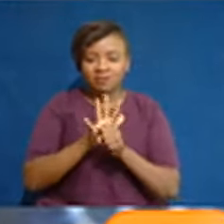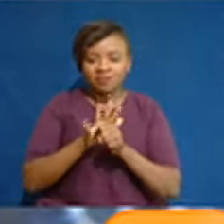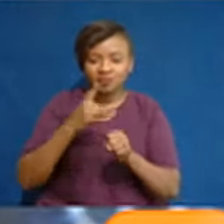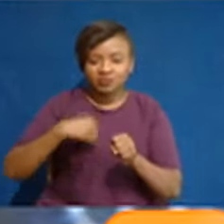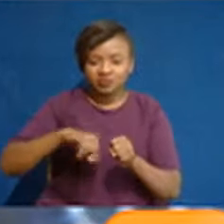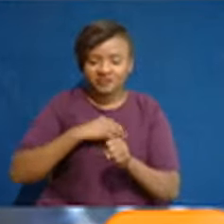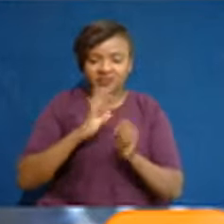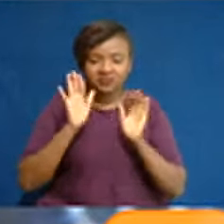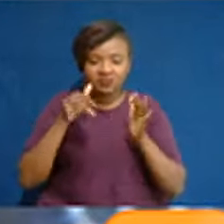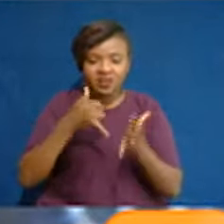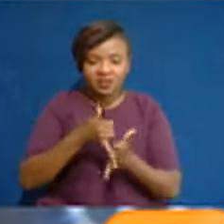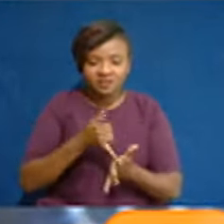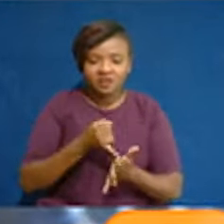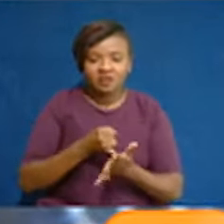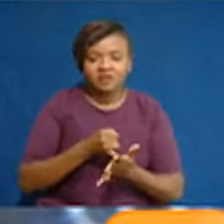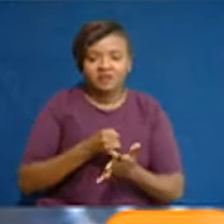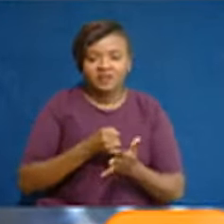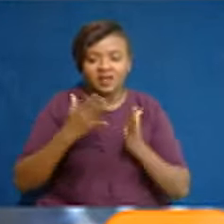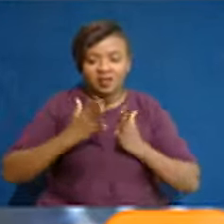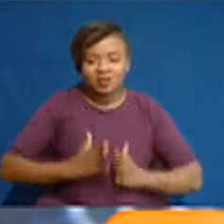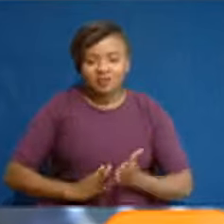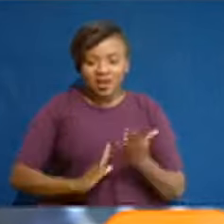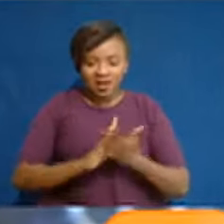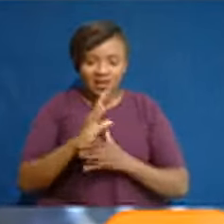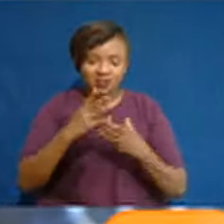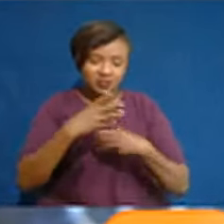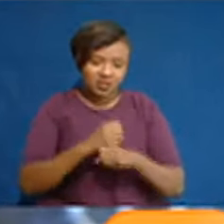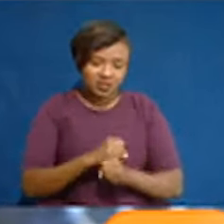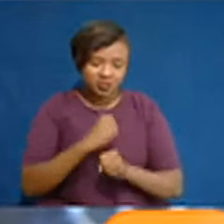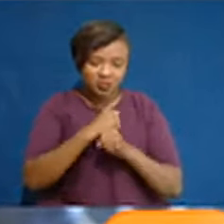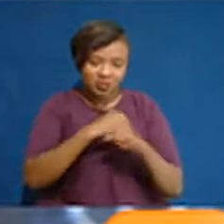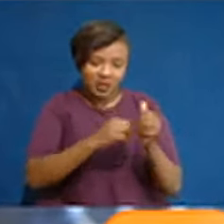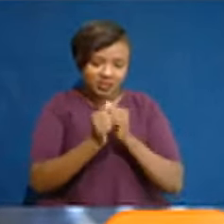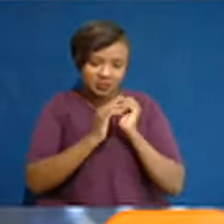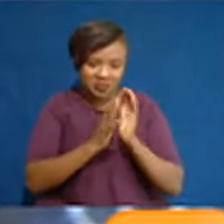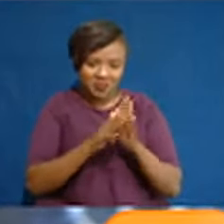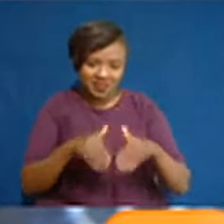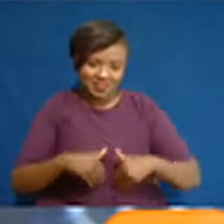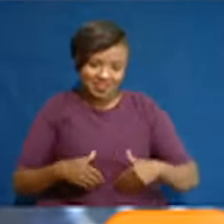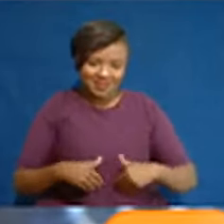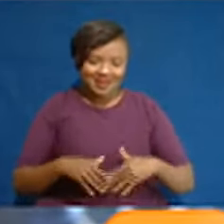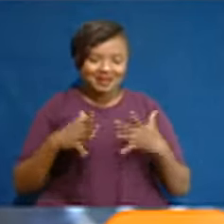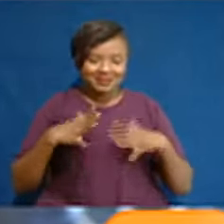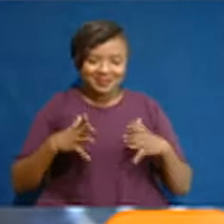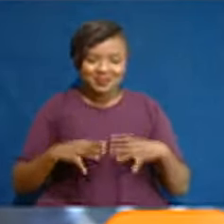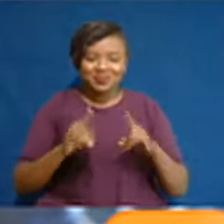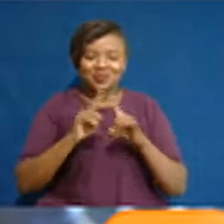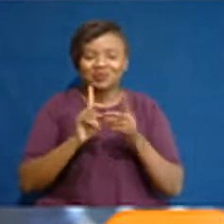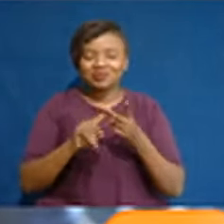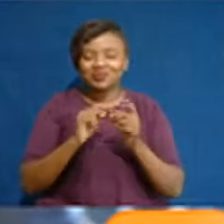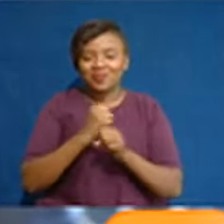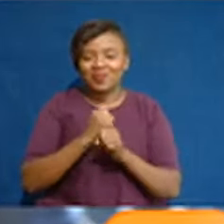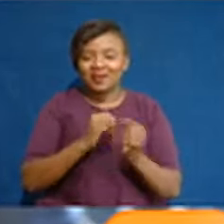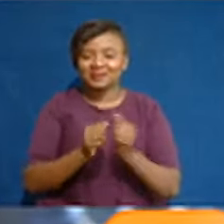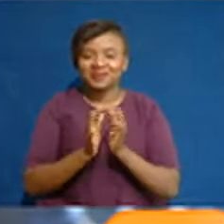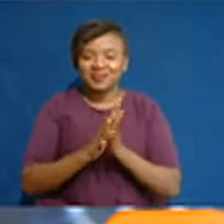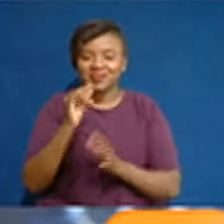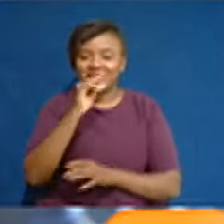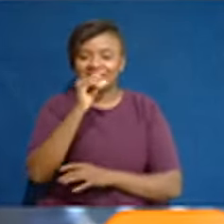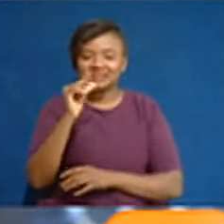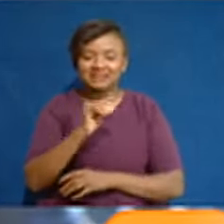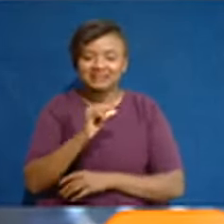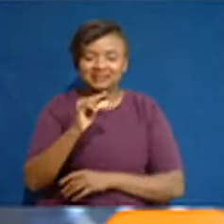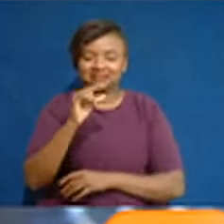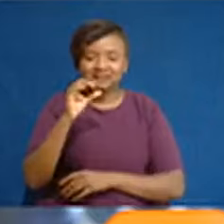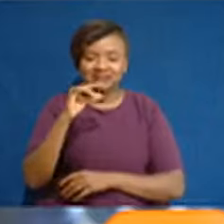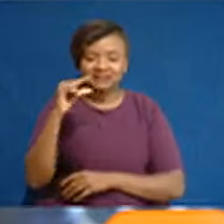human rights education, essentially working with young people, working with alpha generation and the public to get them